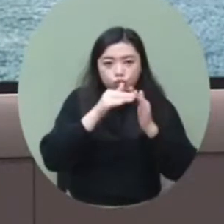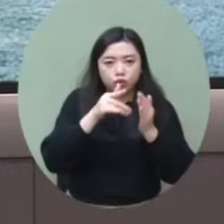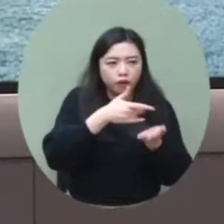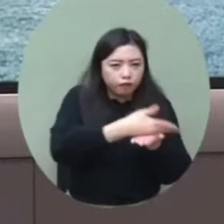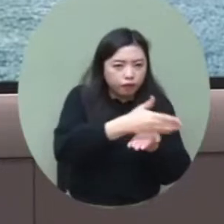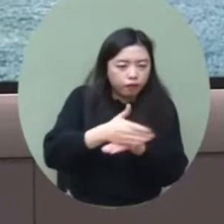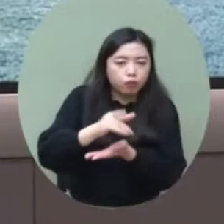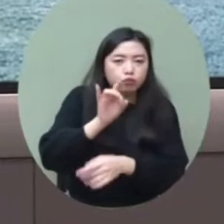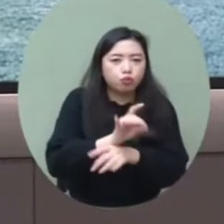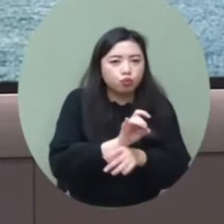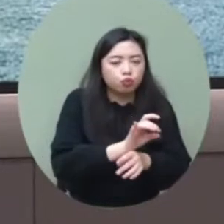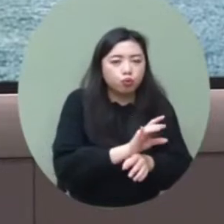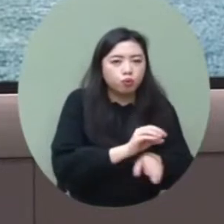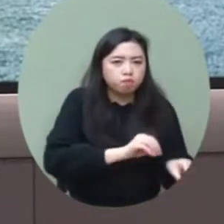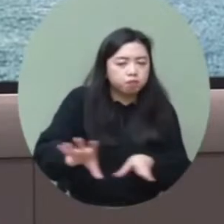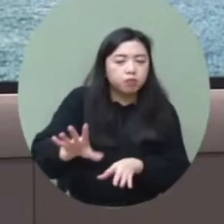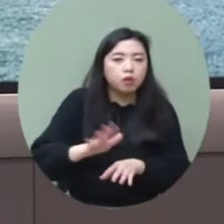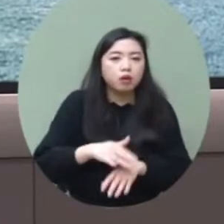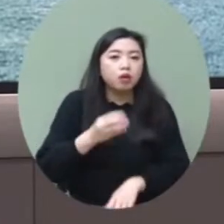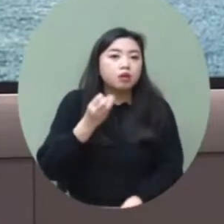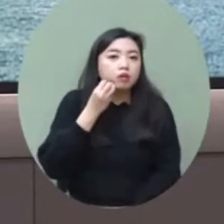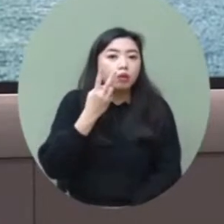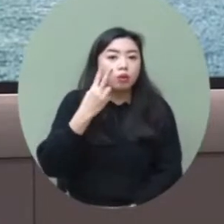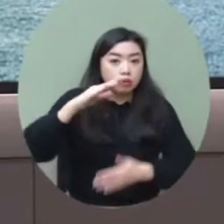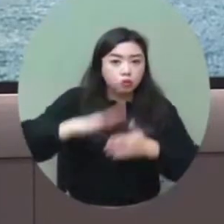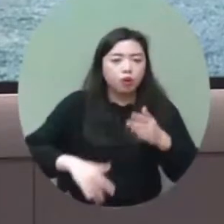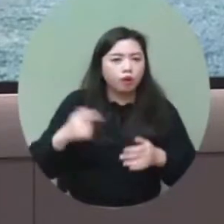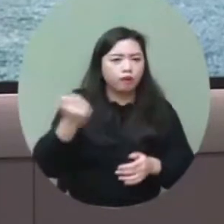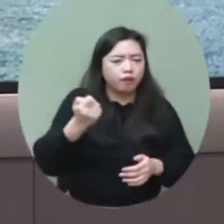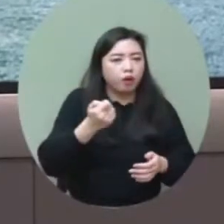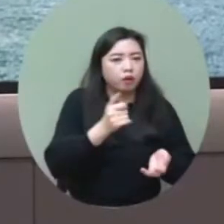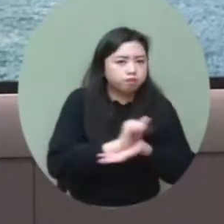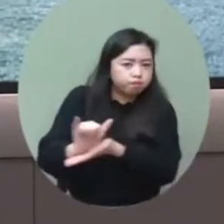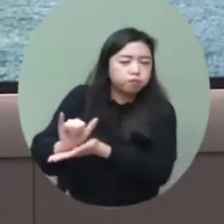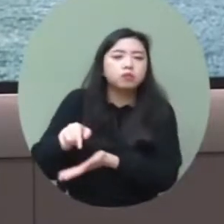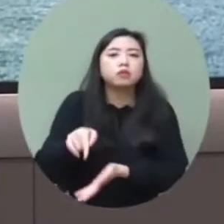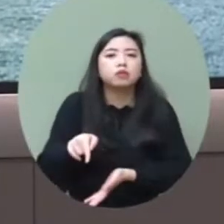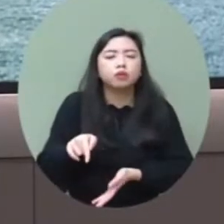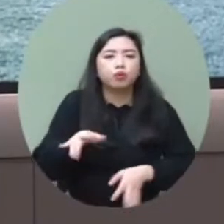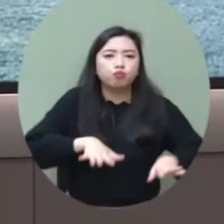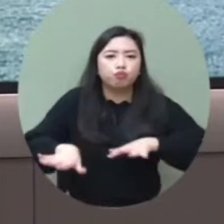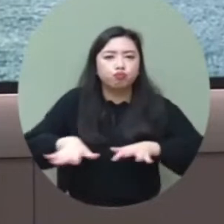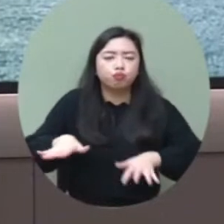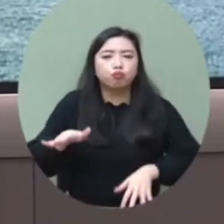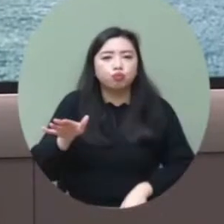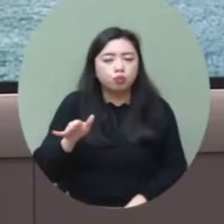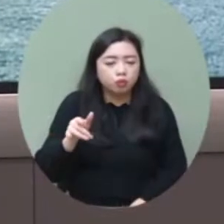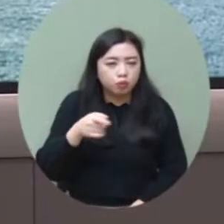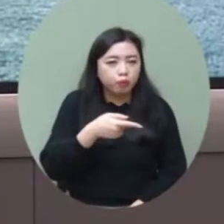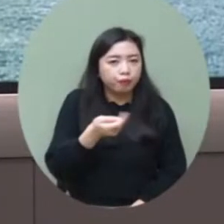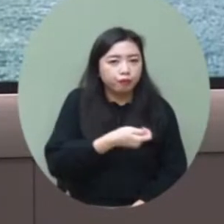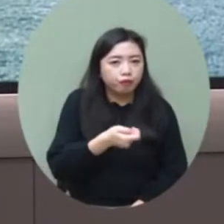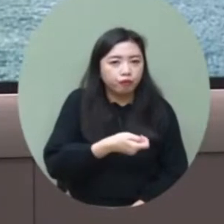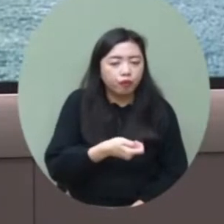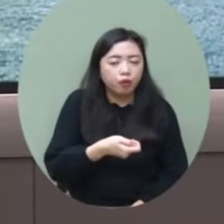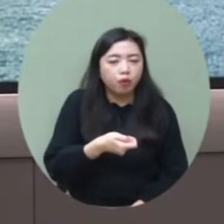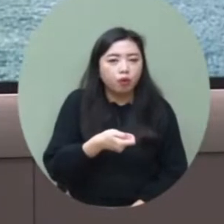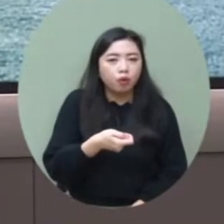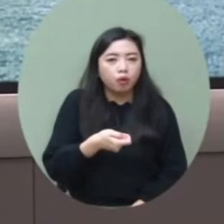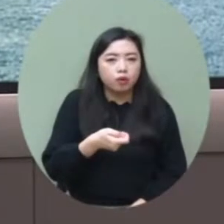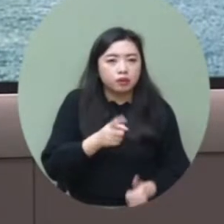That's why we attach priority to children, young children, especially those under the age of